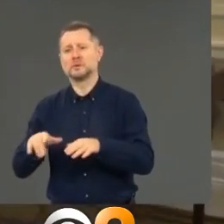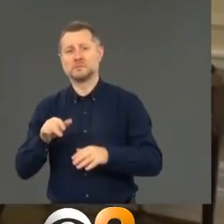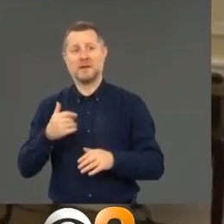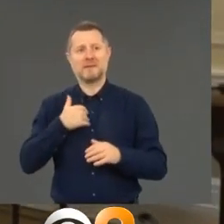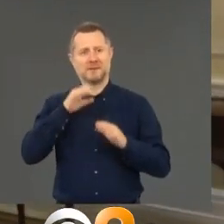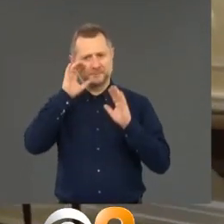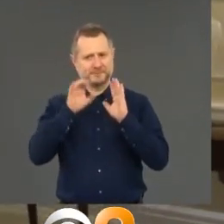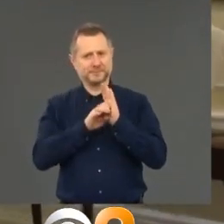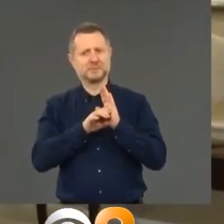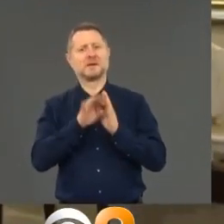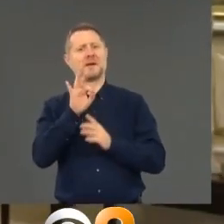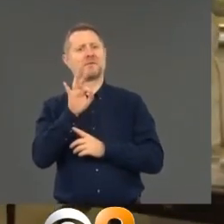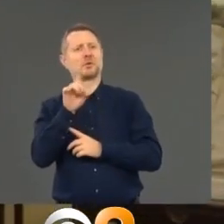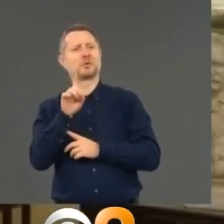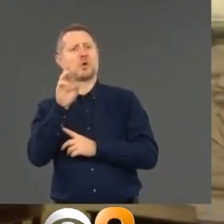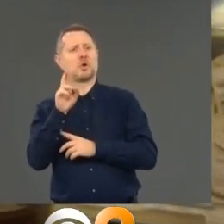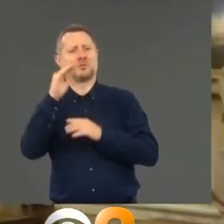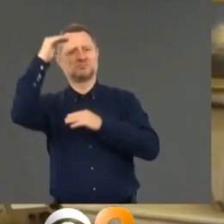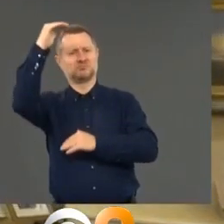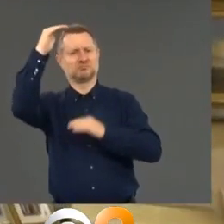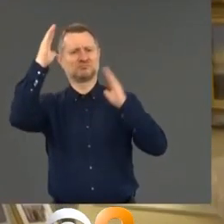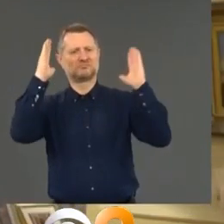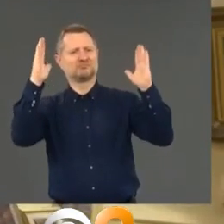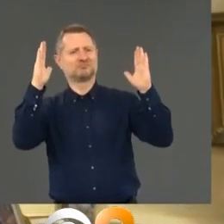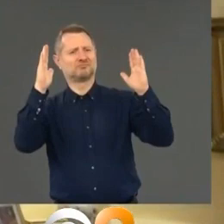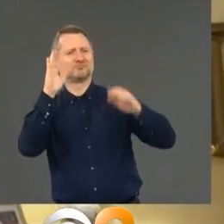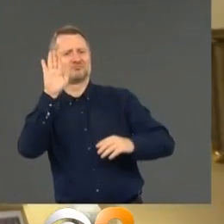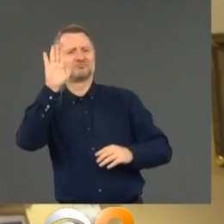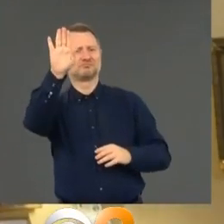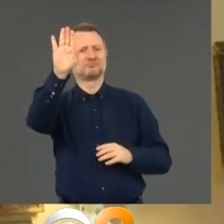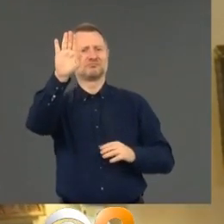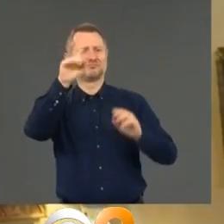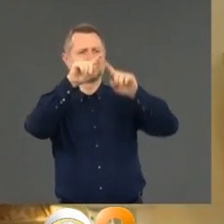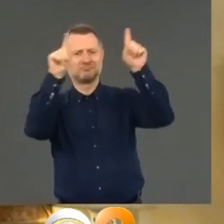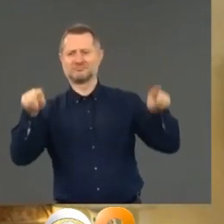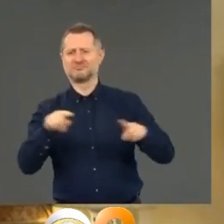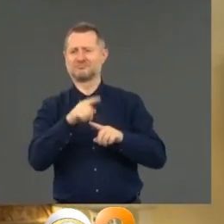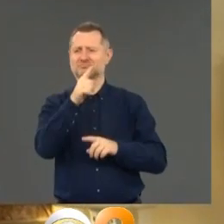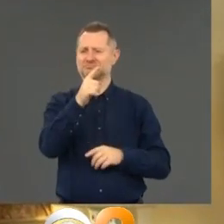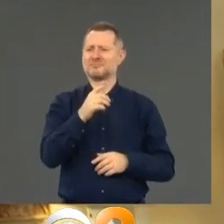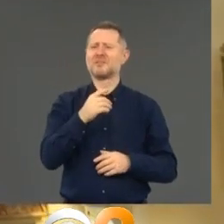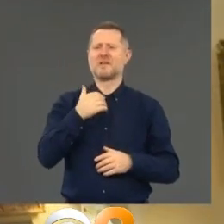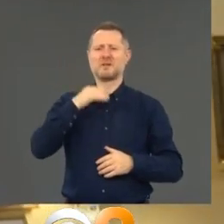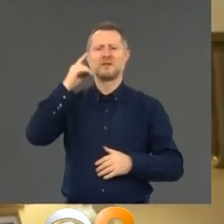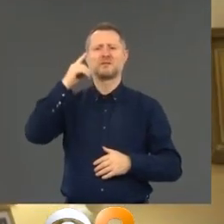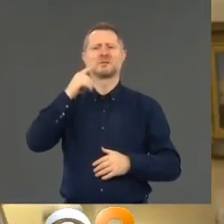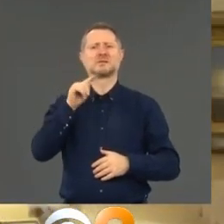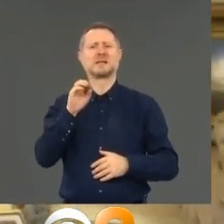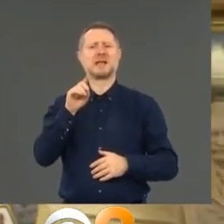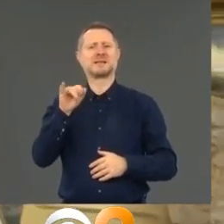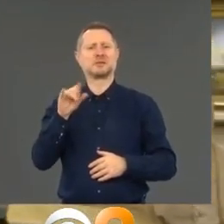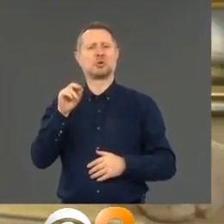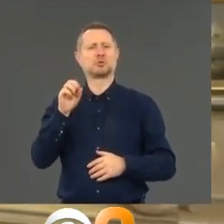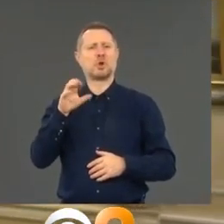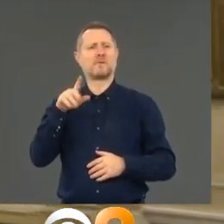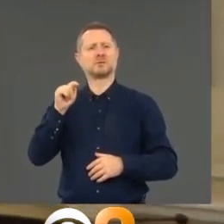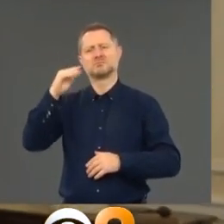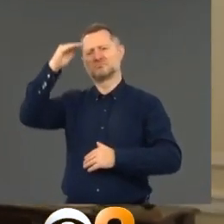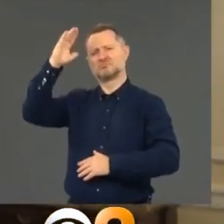that hangs in the drawing room. We have a great bust of Teddy Roosevelt, which was done by Baker, who